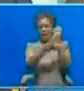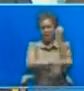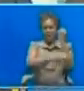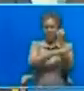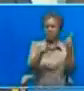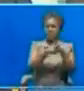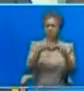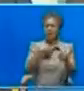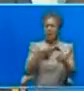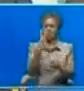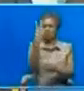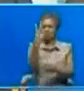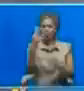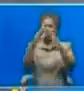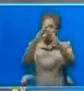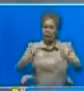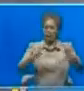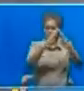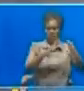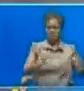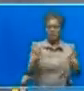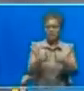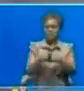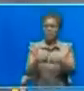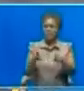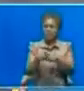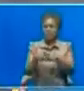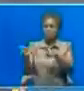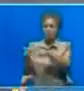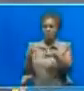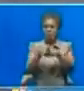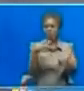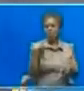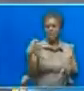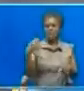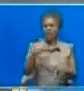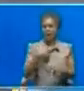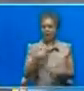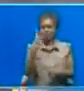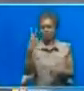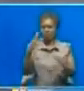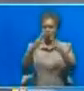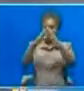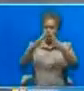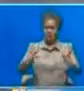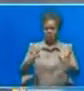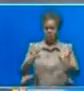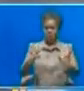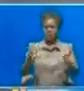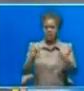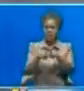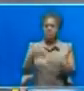almost three quarters of the Commonwealth countries have a bicameral system, including the Mother Parliament of